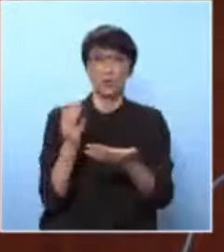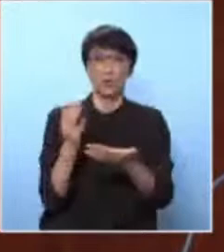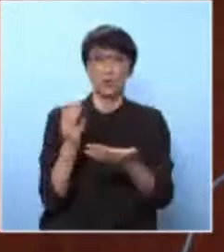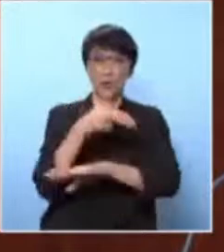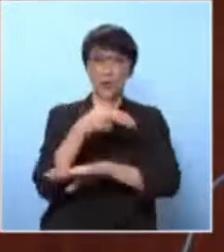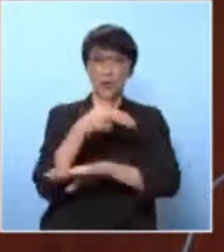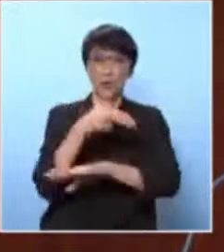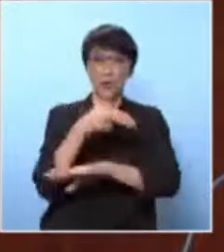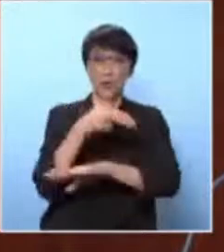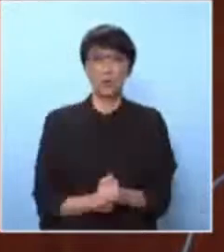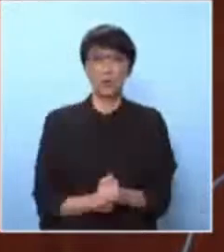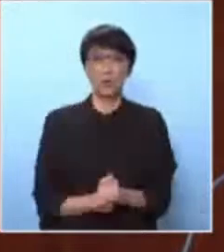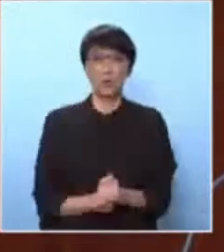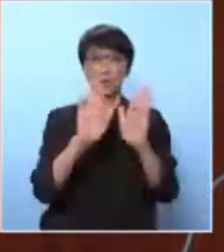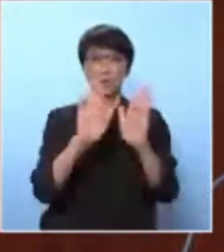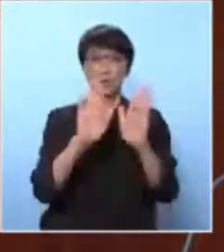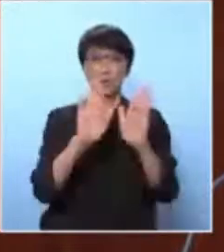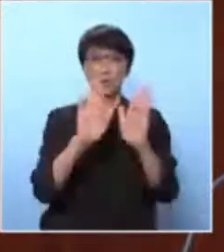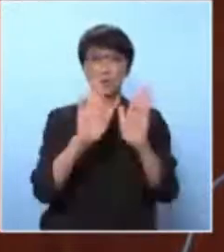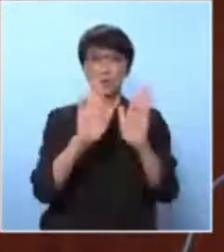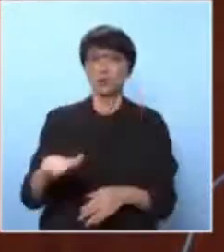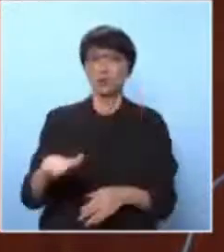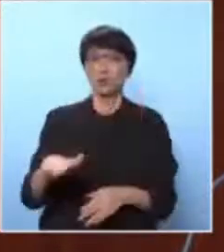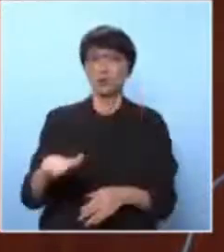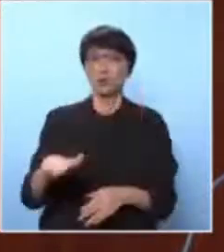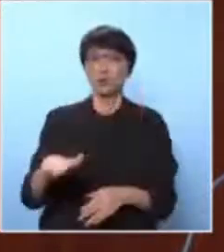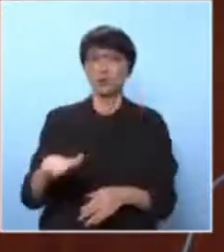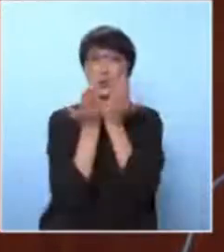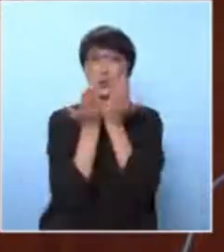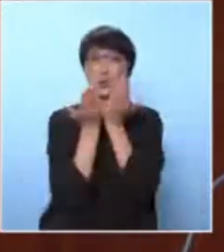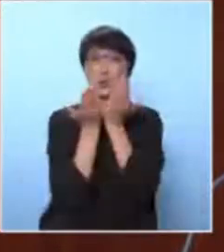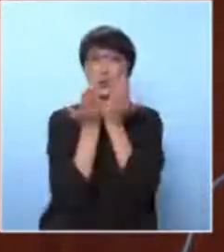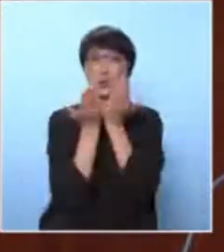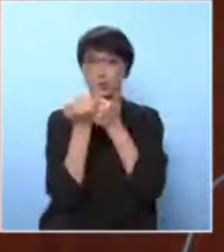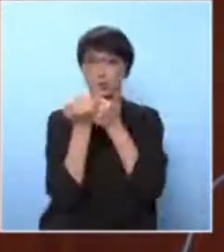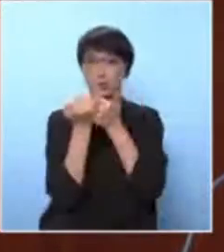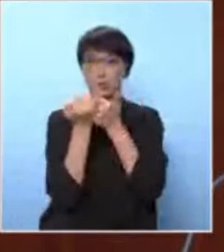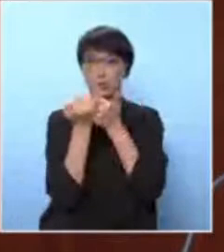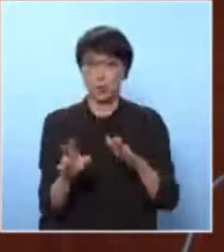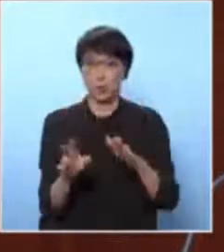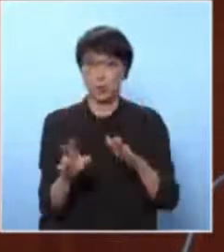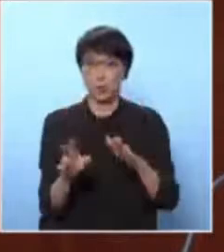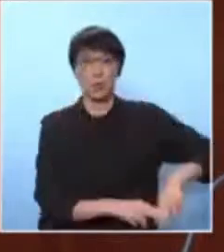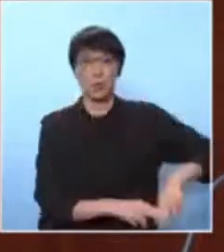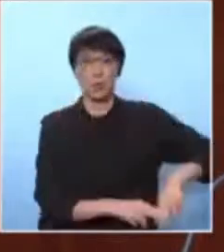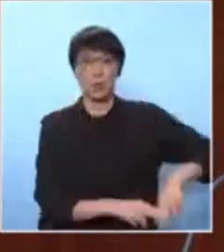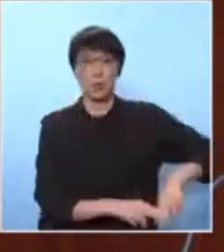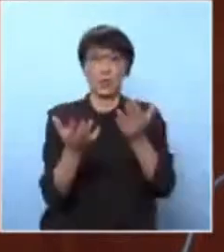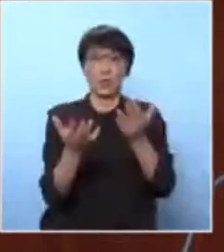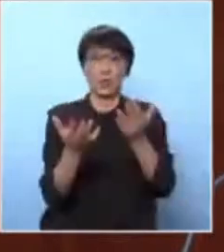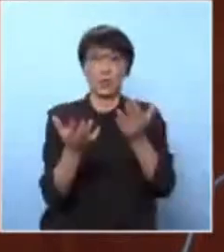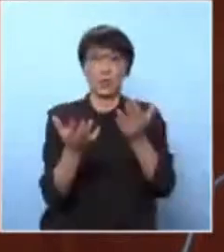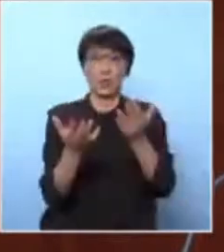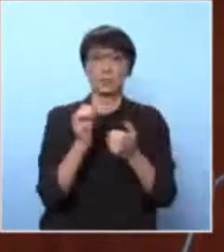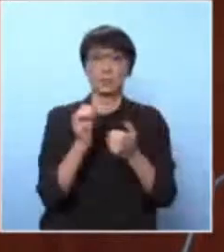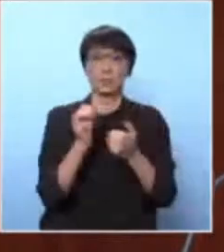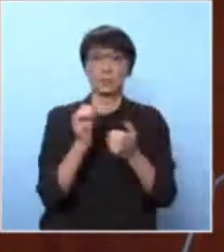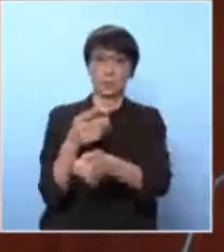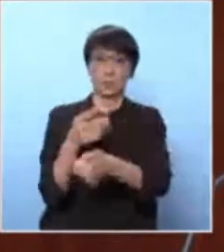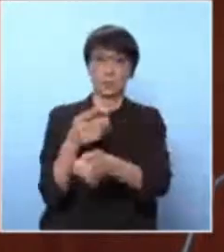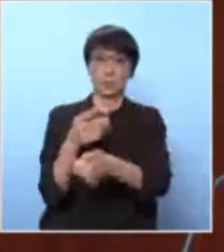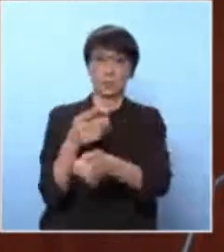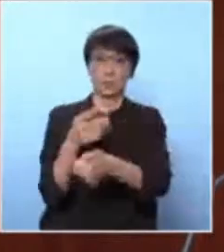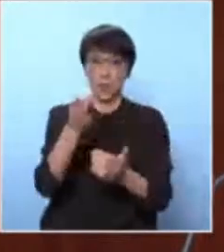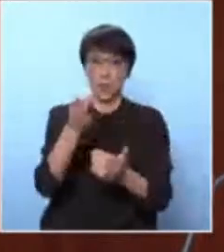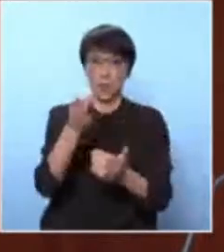in need to stay at school outside school hours for care and learning support. This